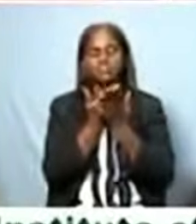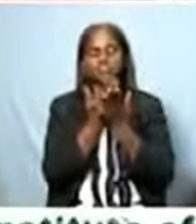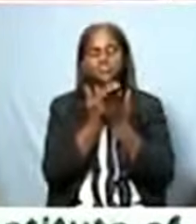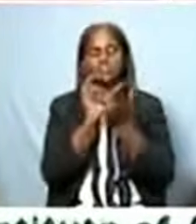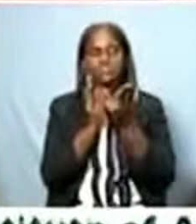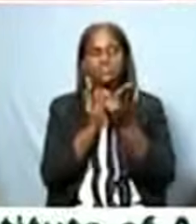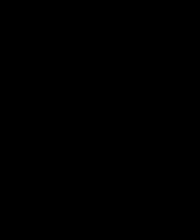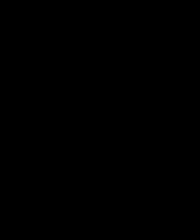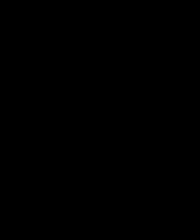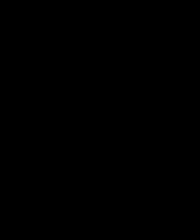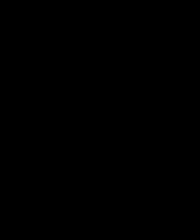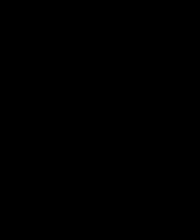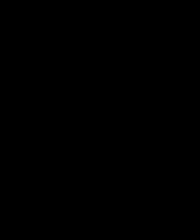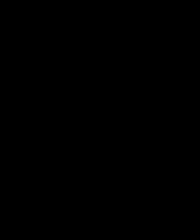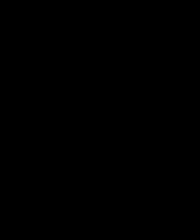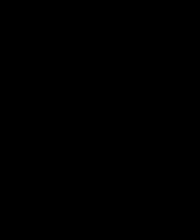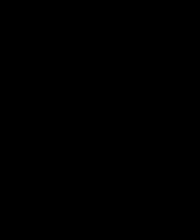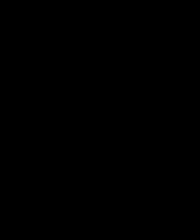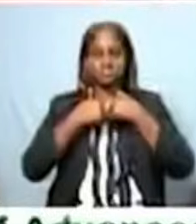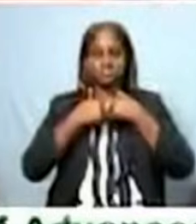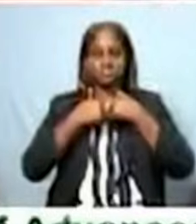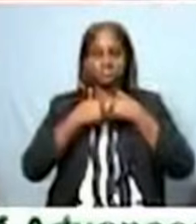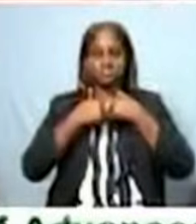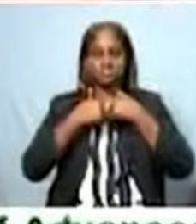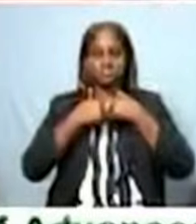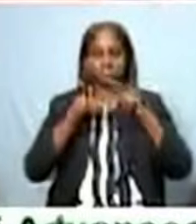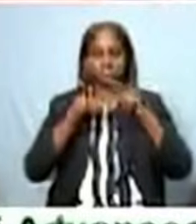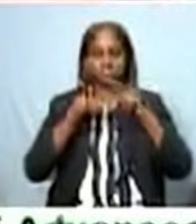As we all are aware, this private